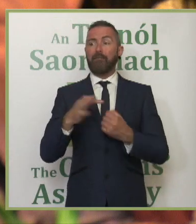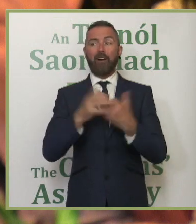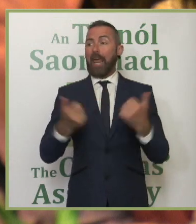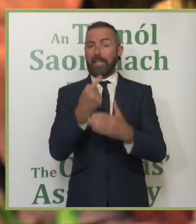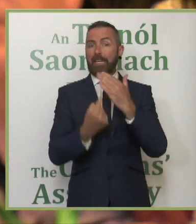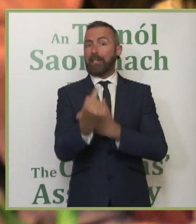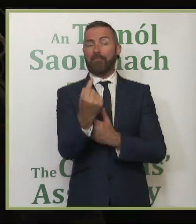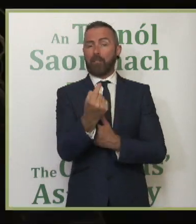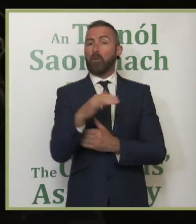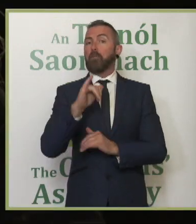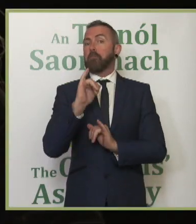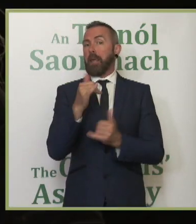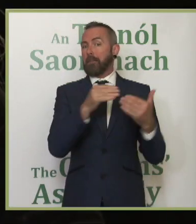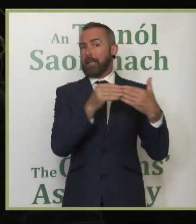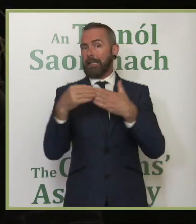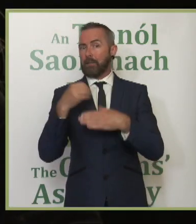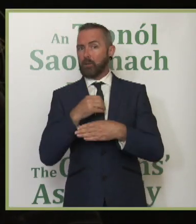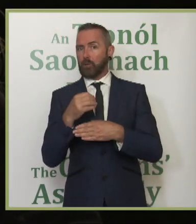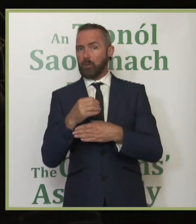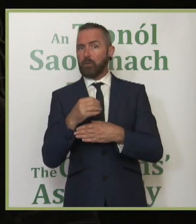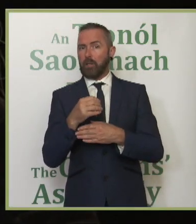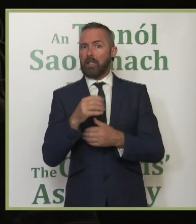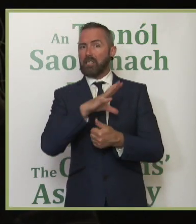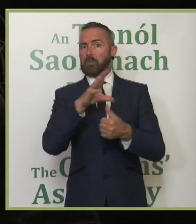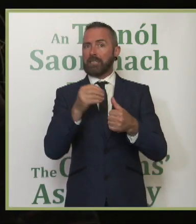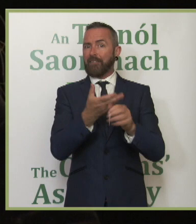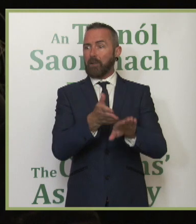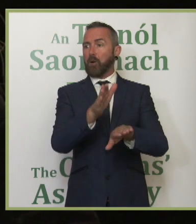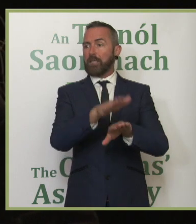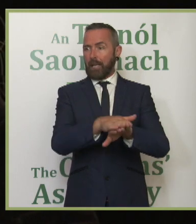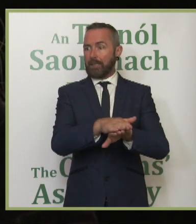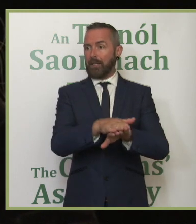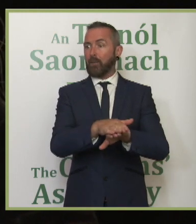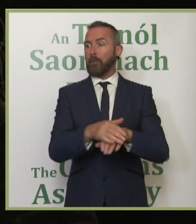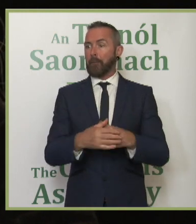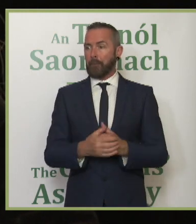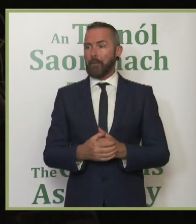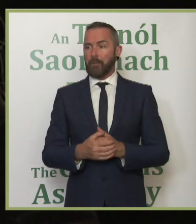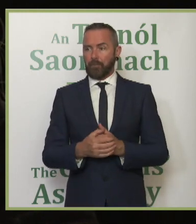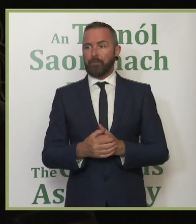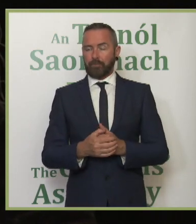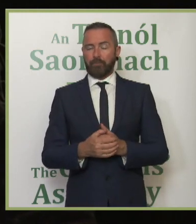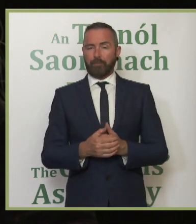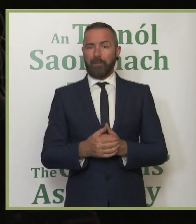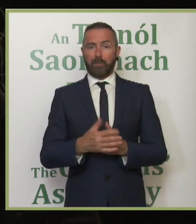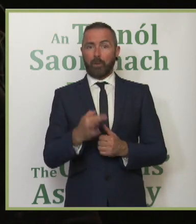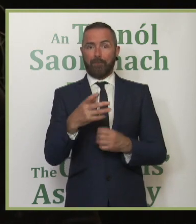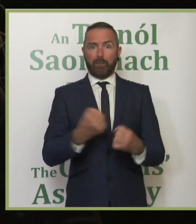individual may lead to drug-specific mortality. So in other words, if you use a drug like that, you may